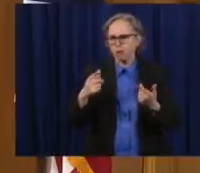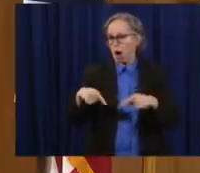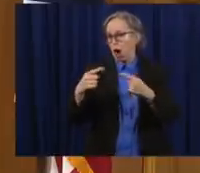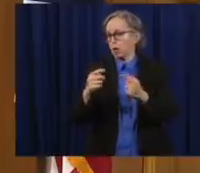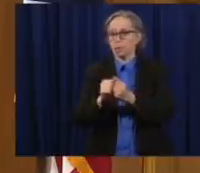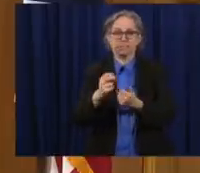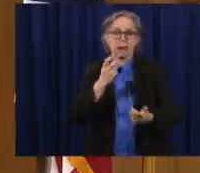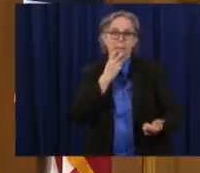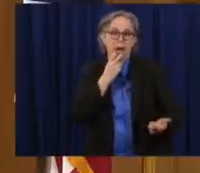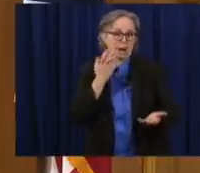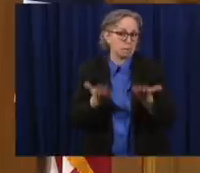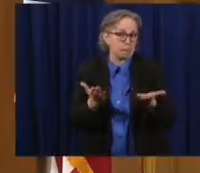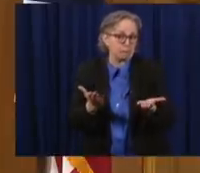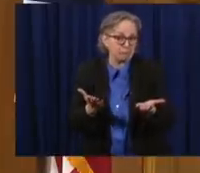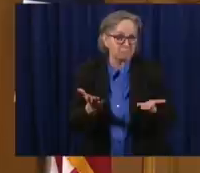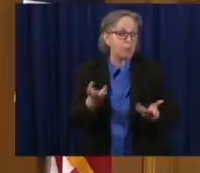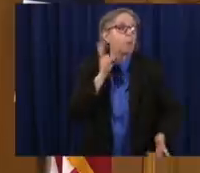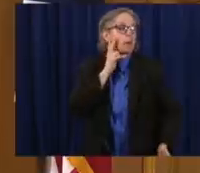in.